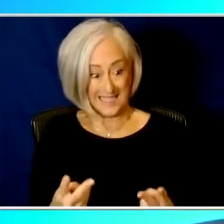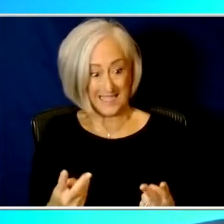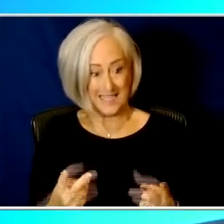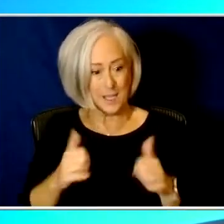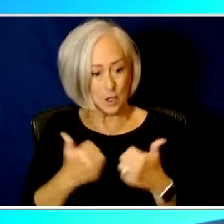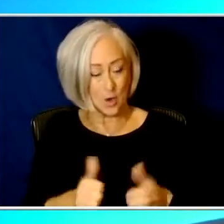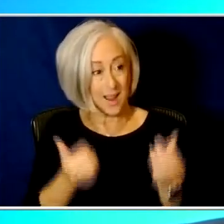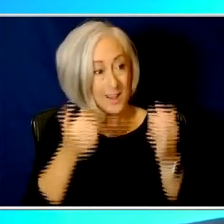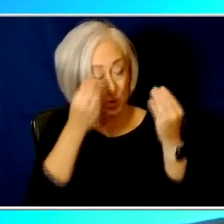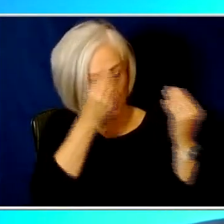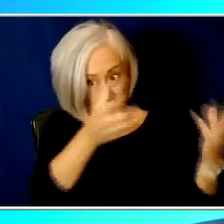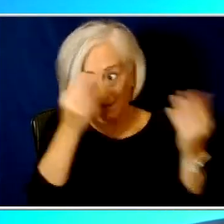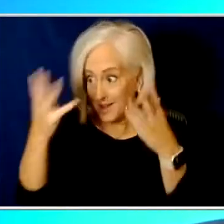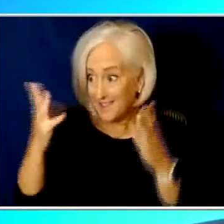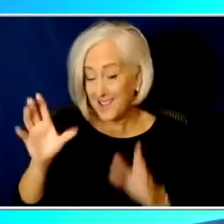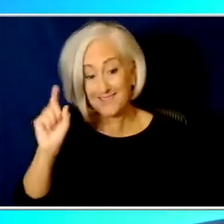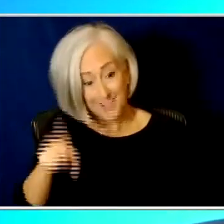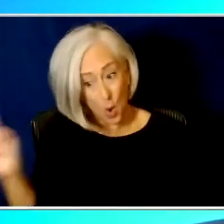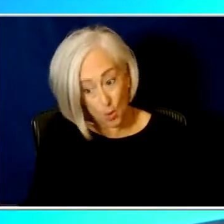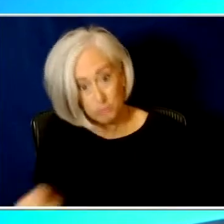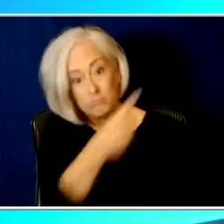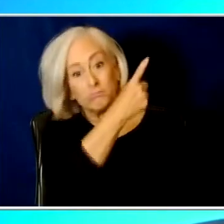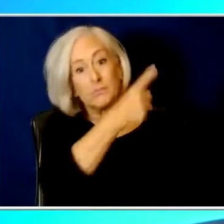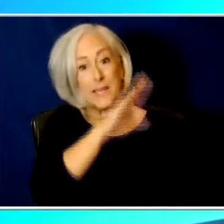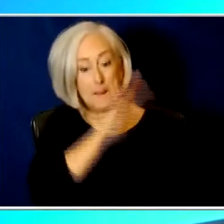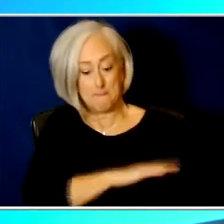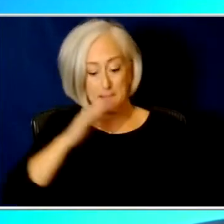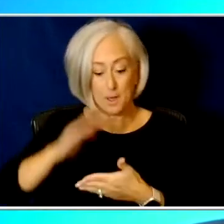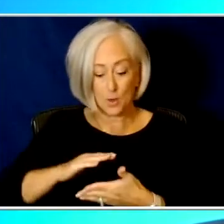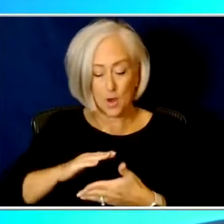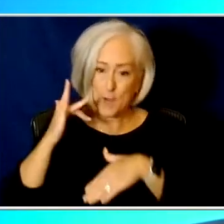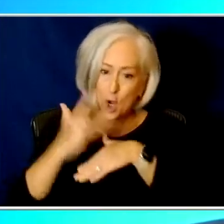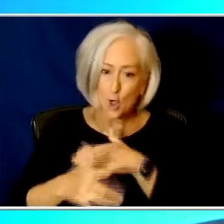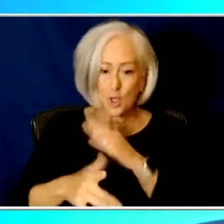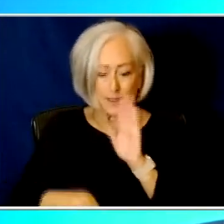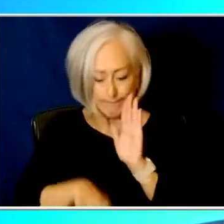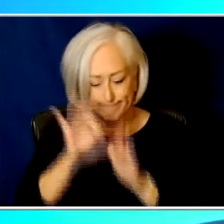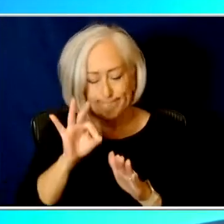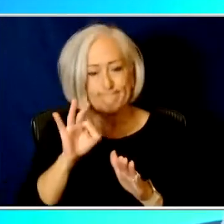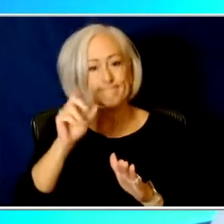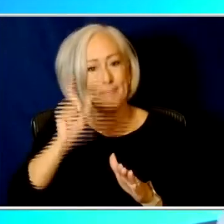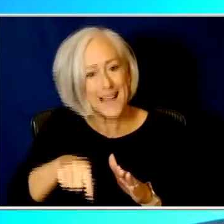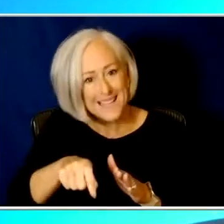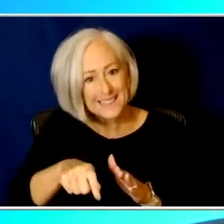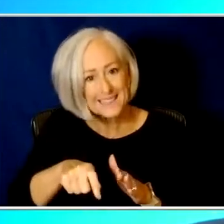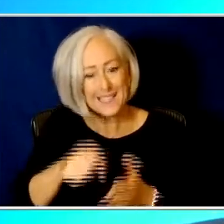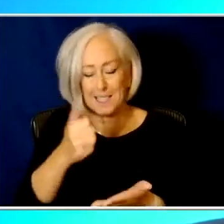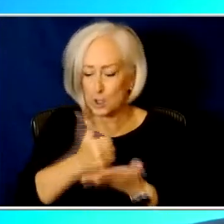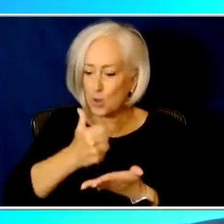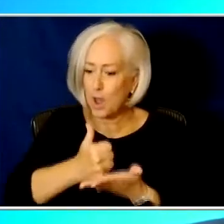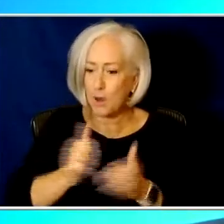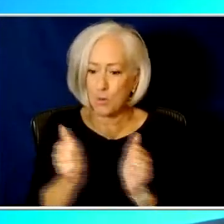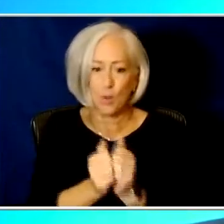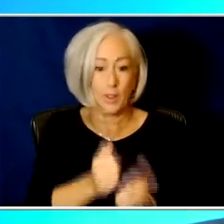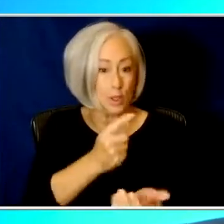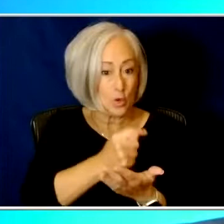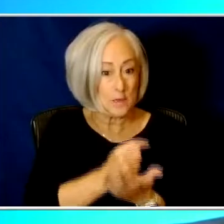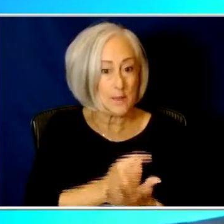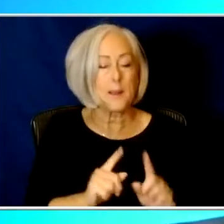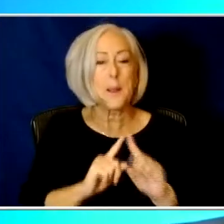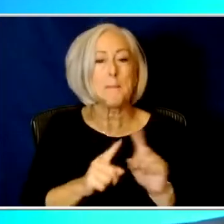your mammogram, you need to have early detection, and that will help you to get good treatments. But we've heard consistently from a